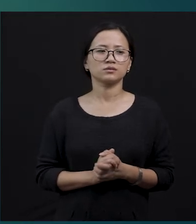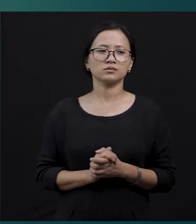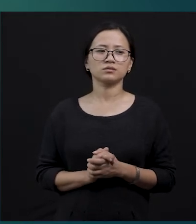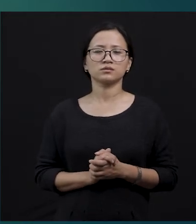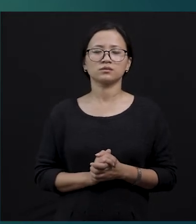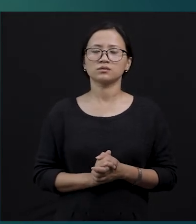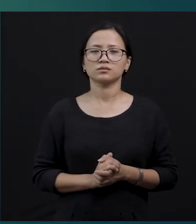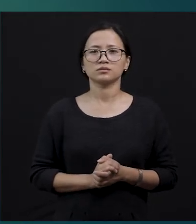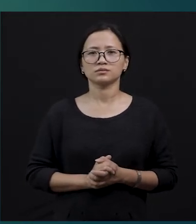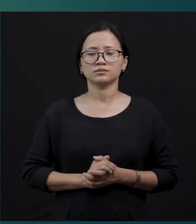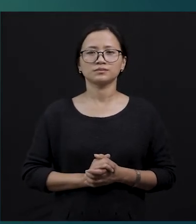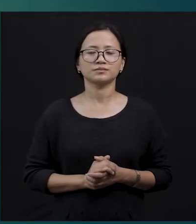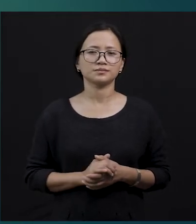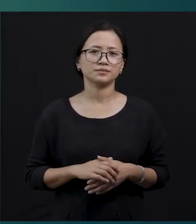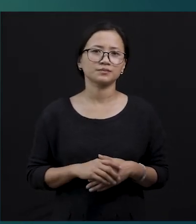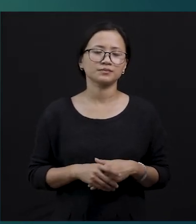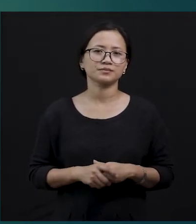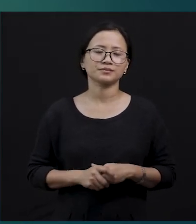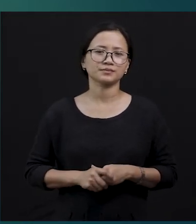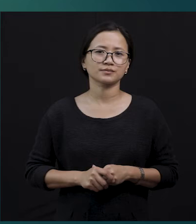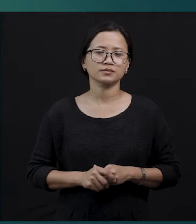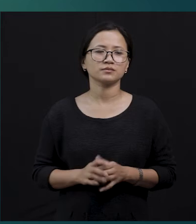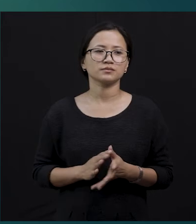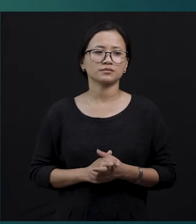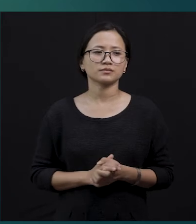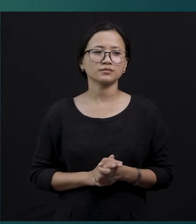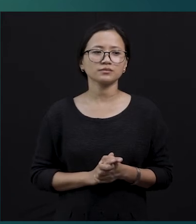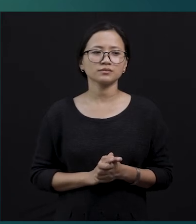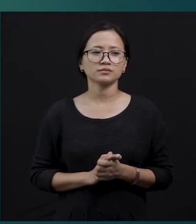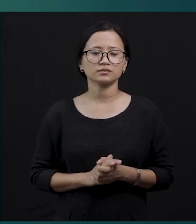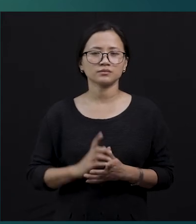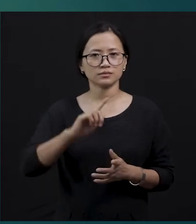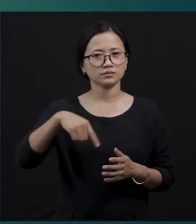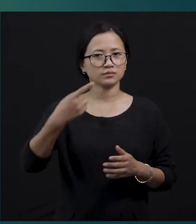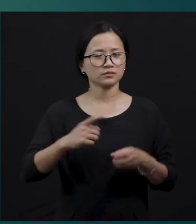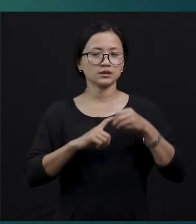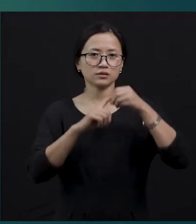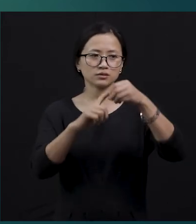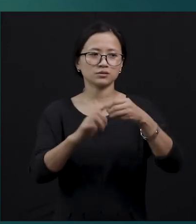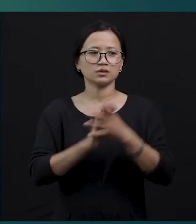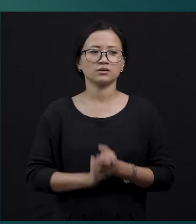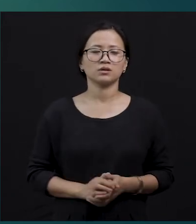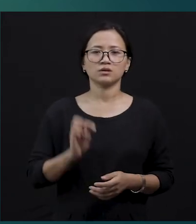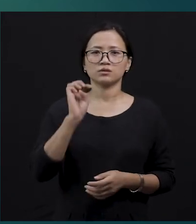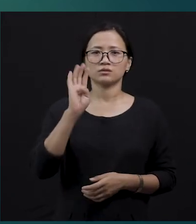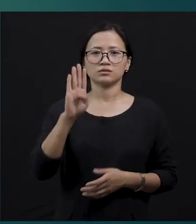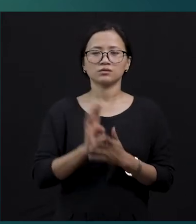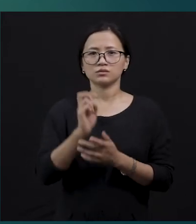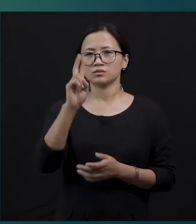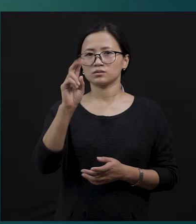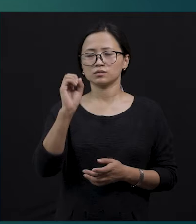when you know the multiplication table properly, right? Okay, now the next number is